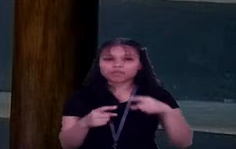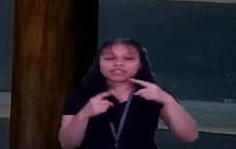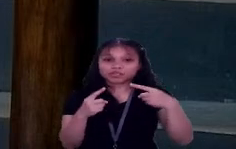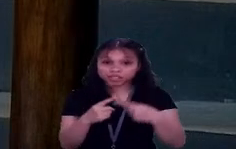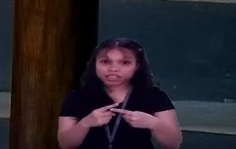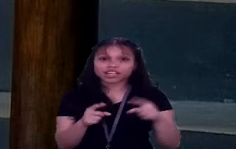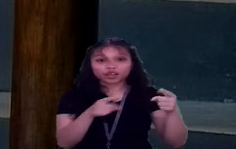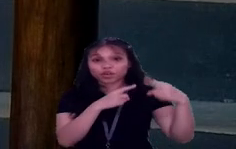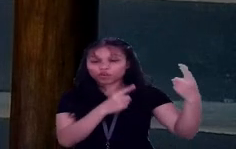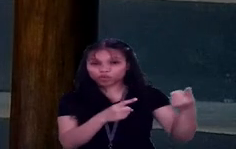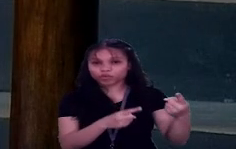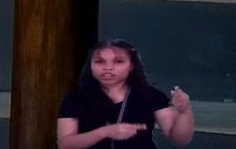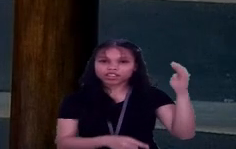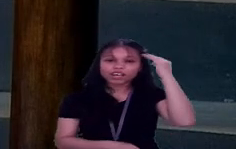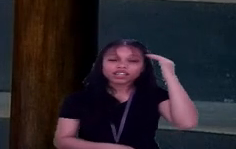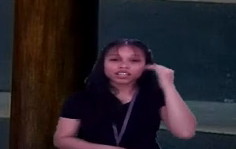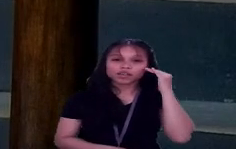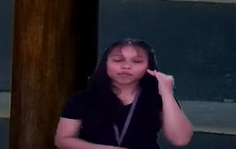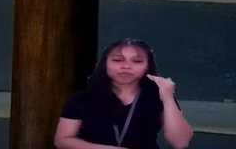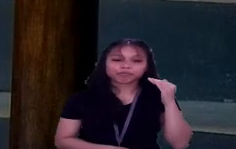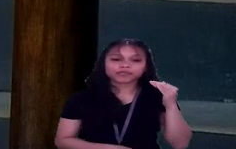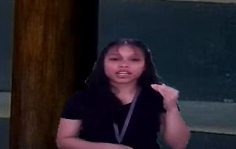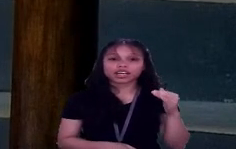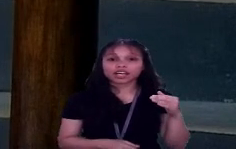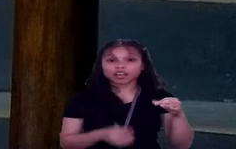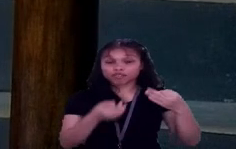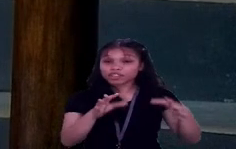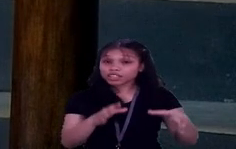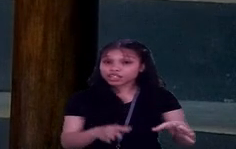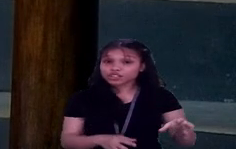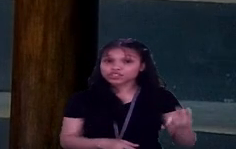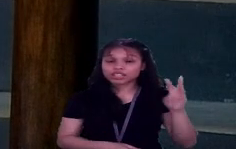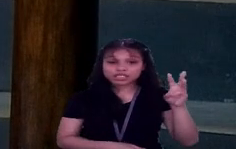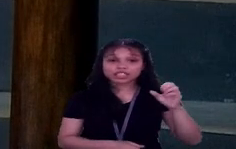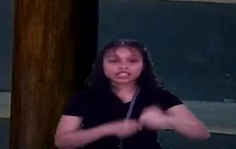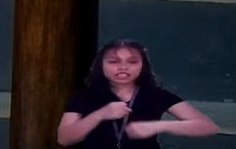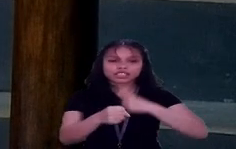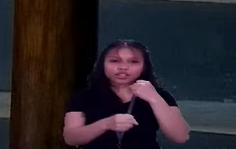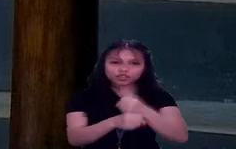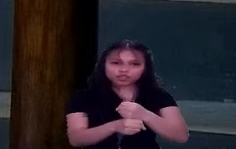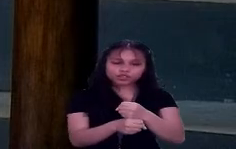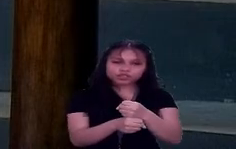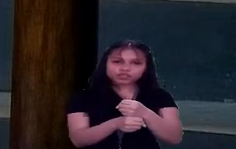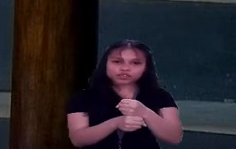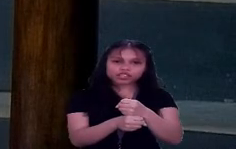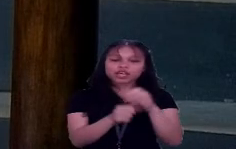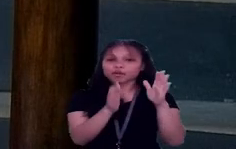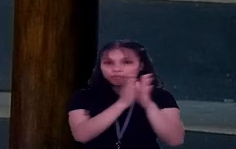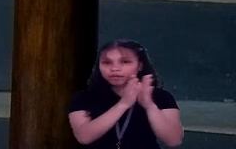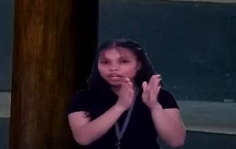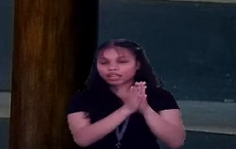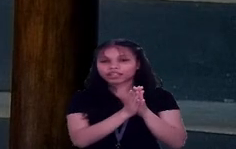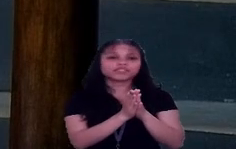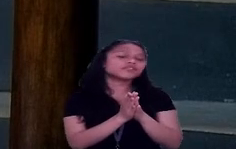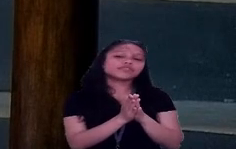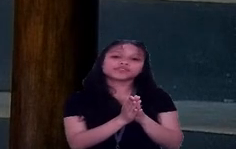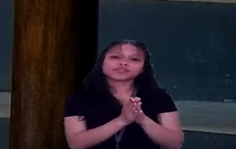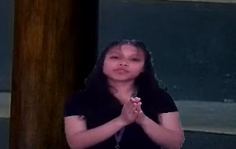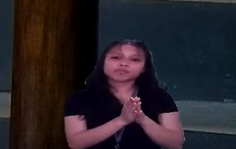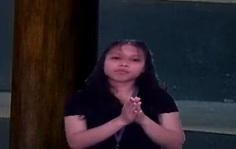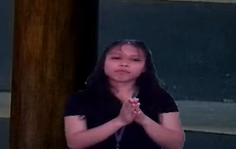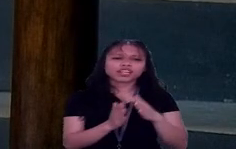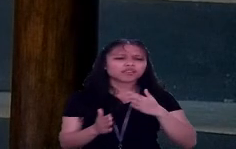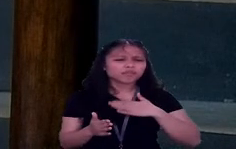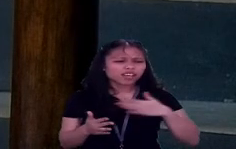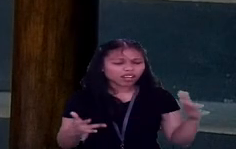But then after 6 years, confirming with the Lord and through the ministries that I'm particularly praying for, my